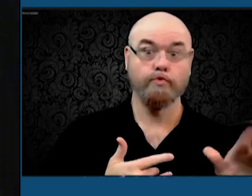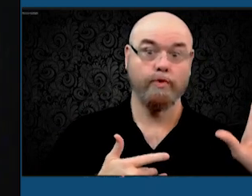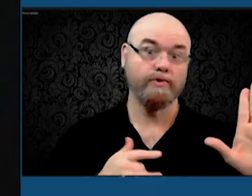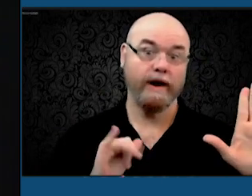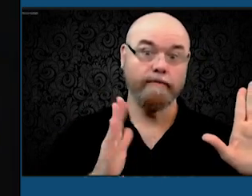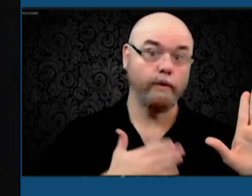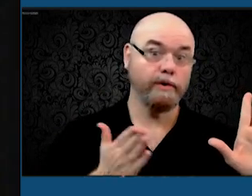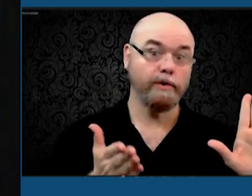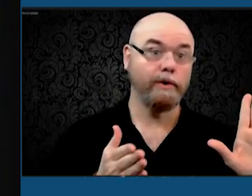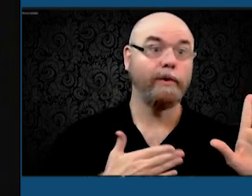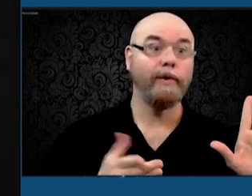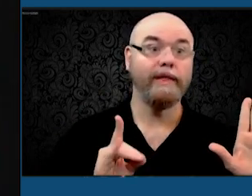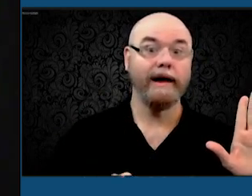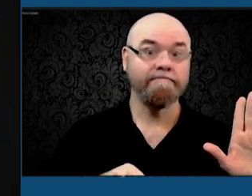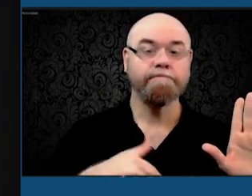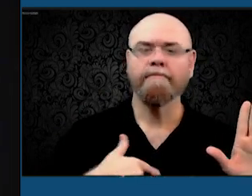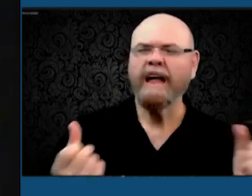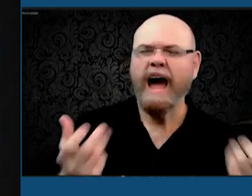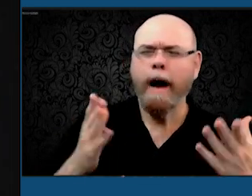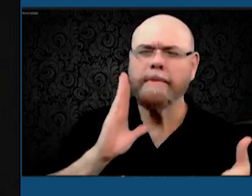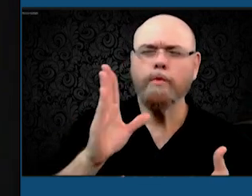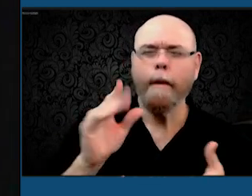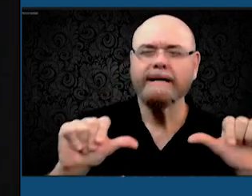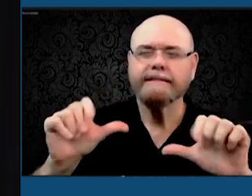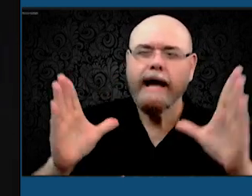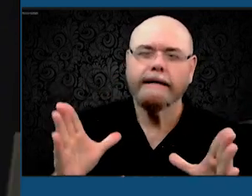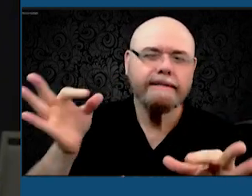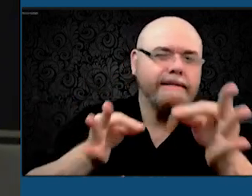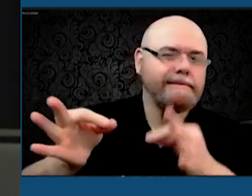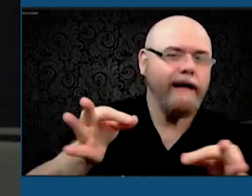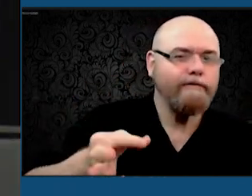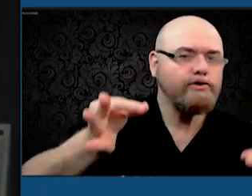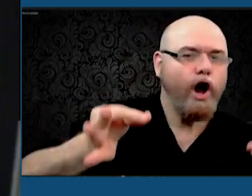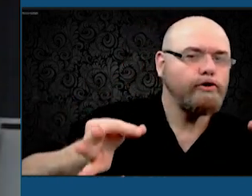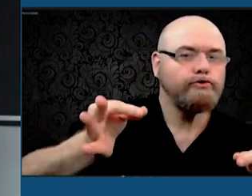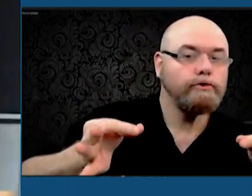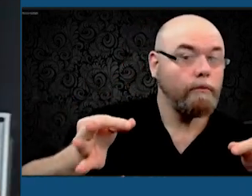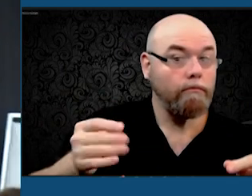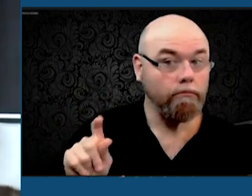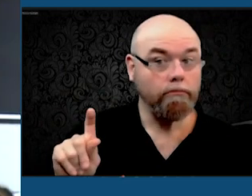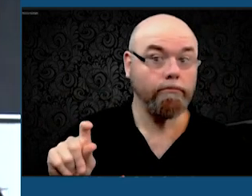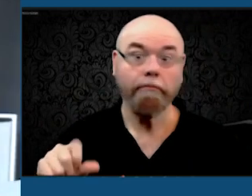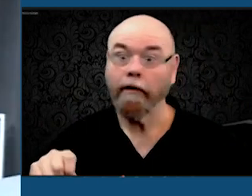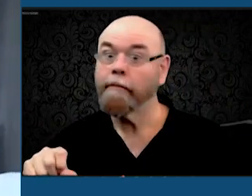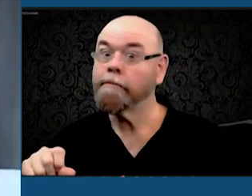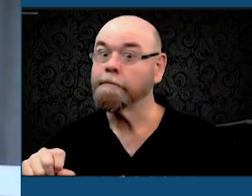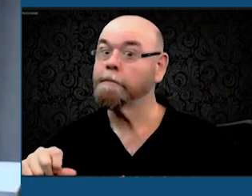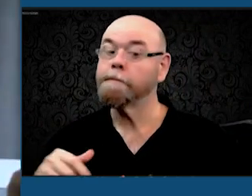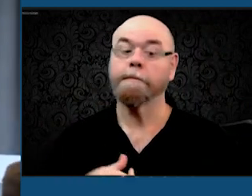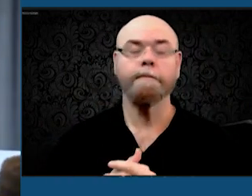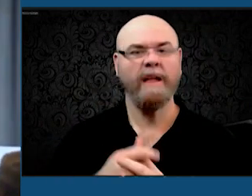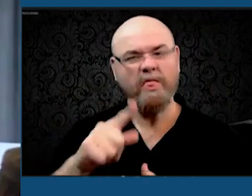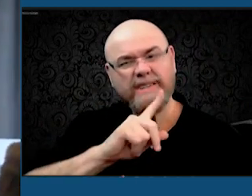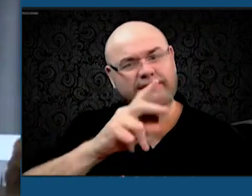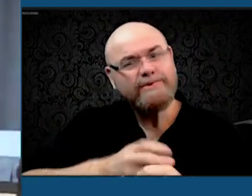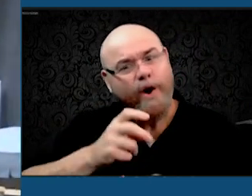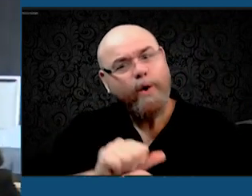how many of you are going to be a scientist and not a judge? Yes? How many of you are going to accept that this is hard work, we're just going to do